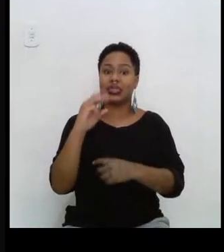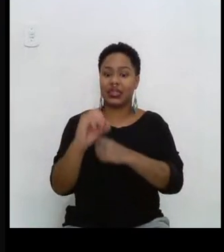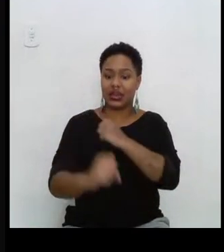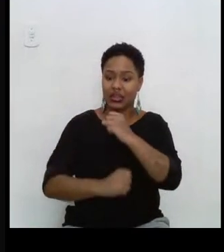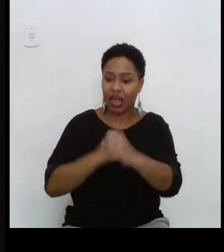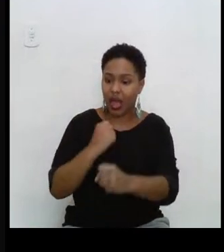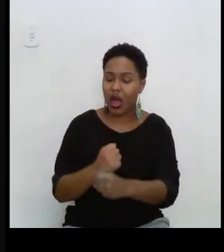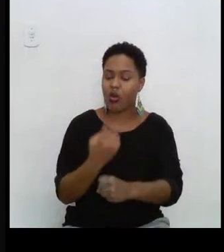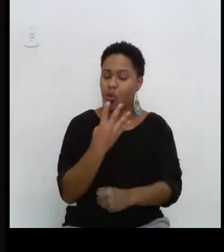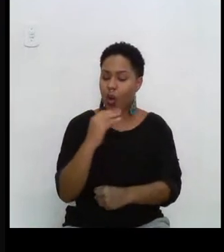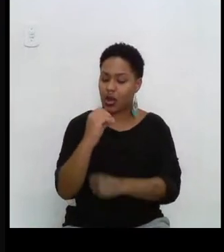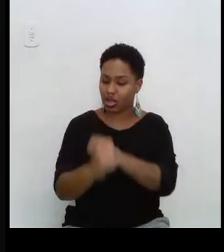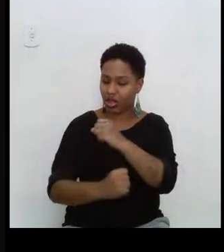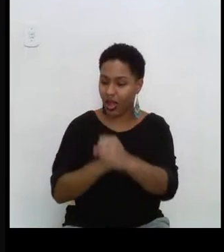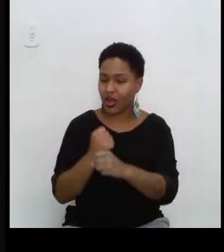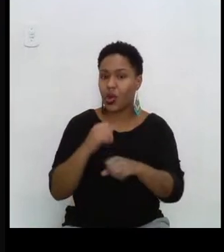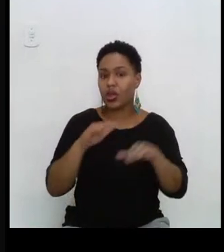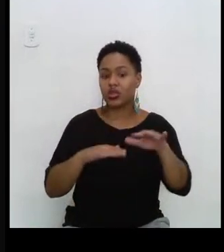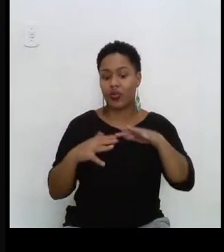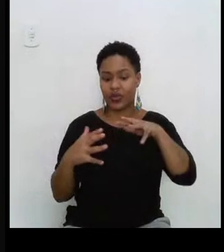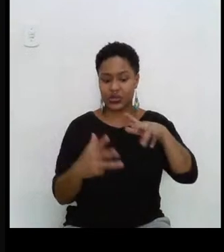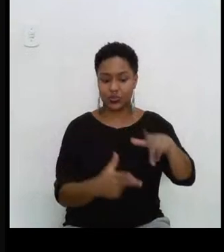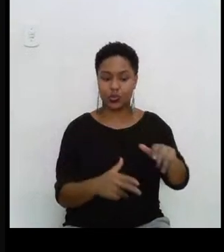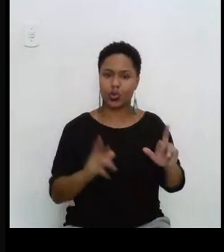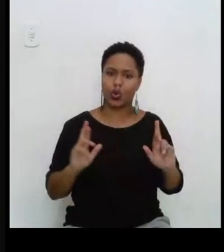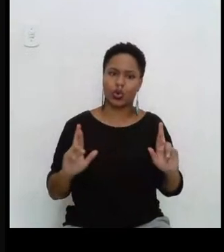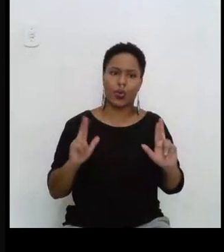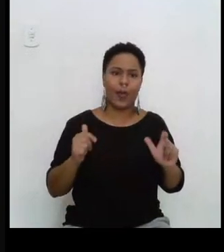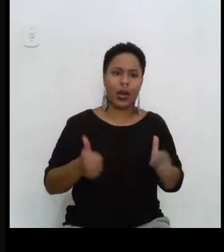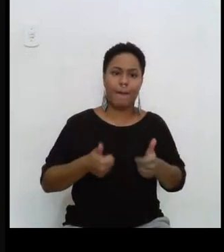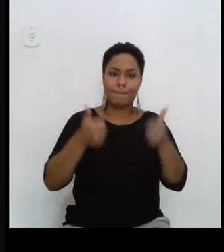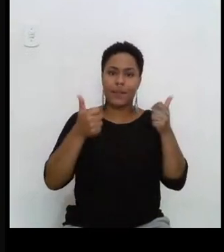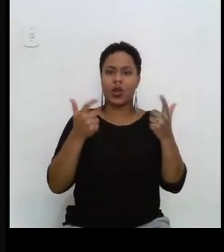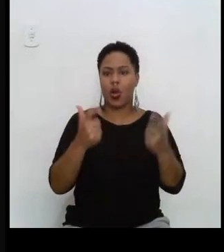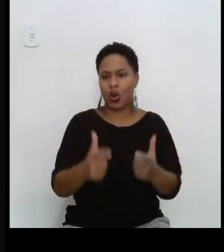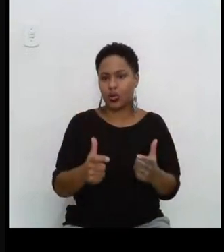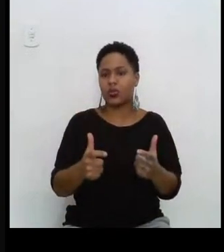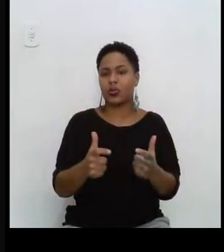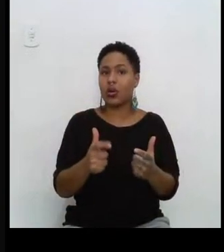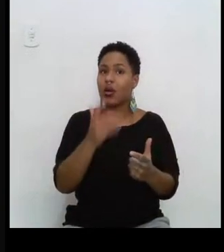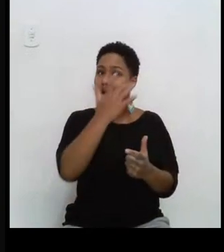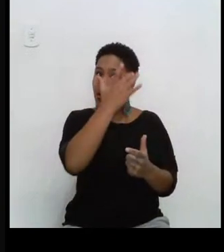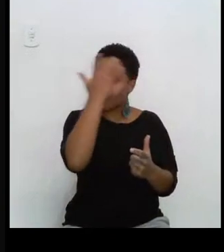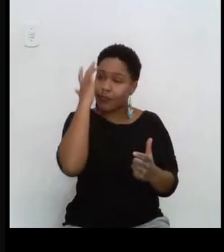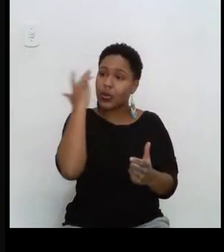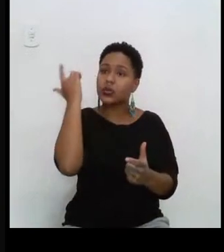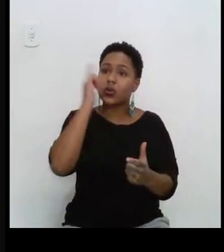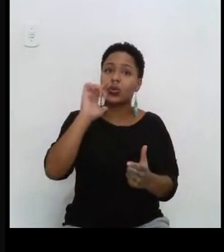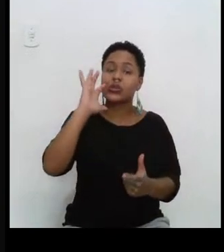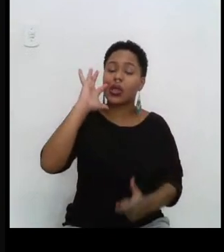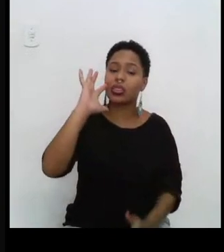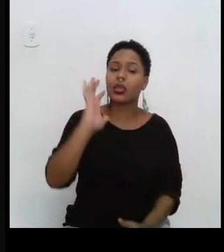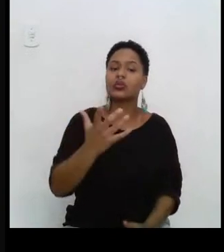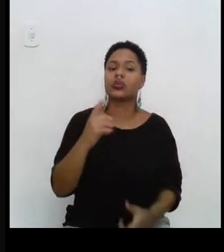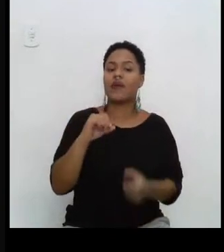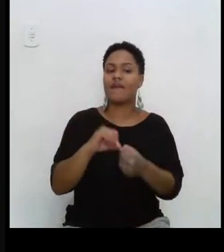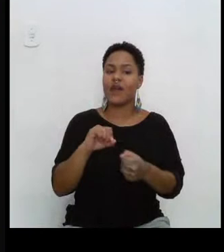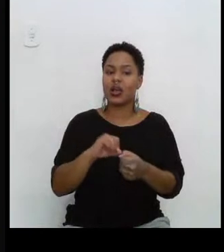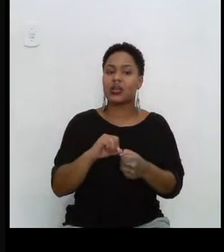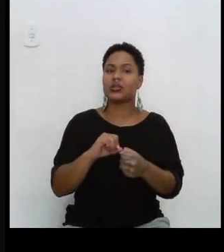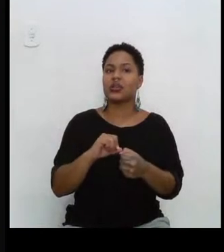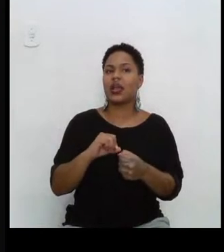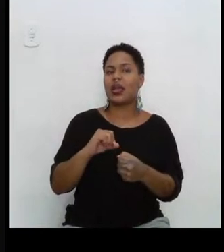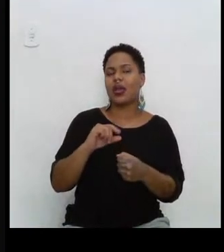be a better place of Some One Desires to make up your mind and see you but how can